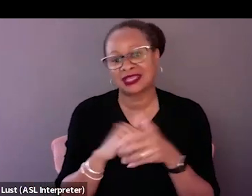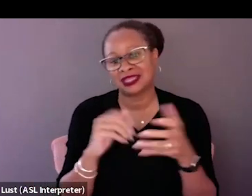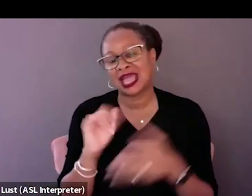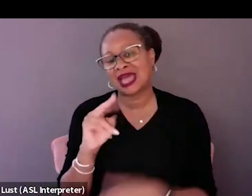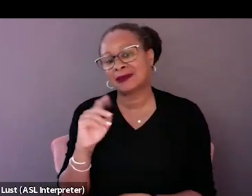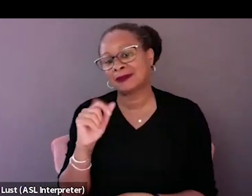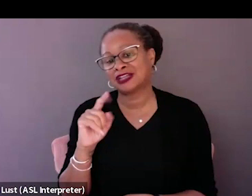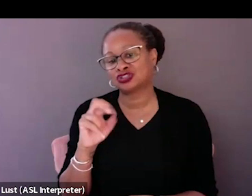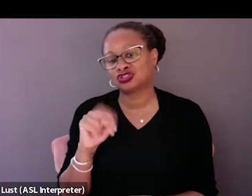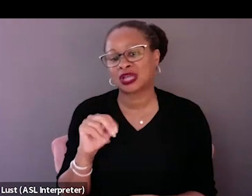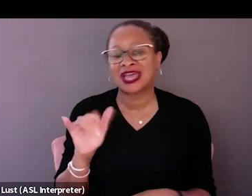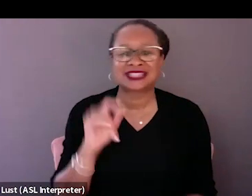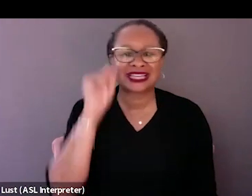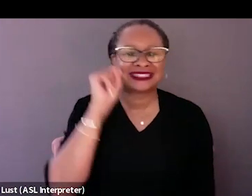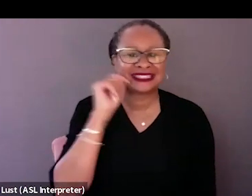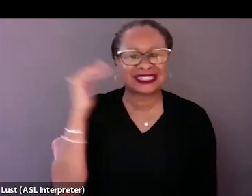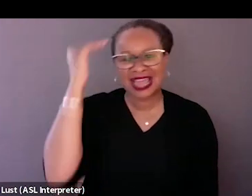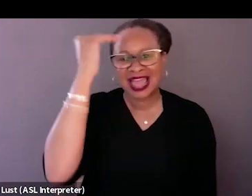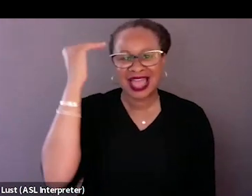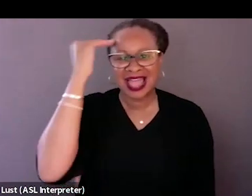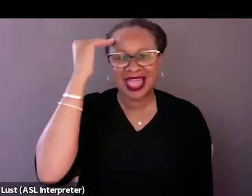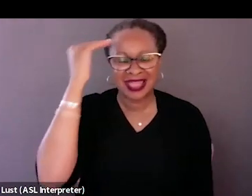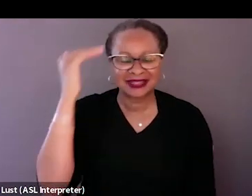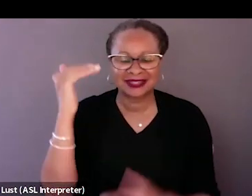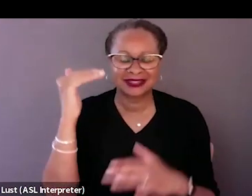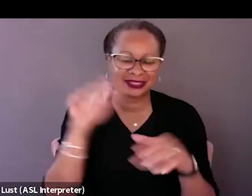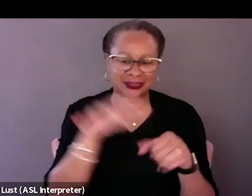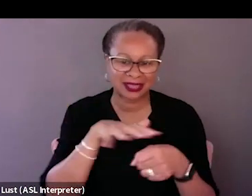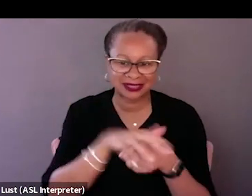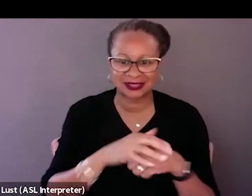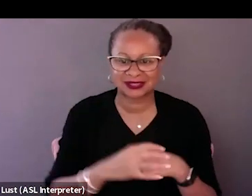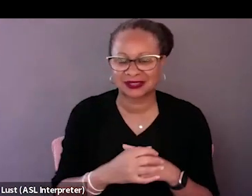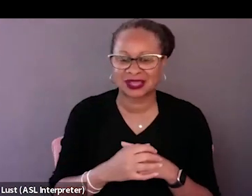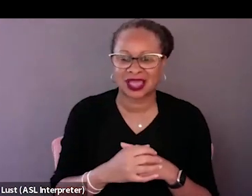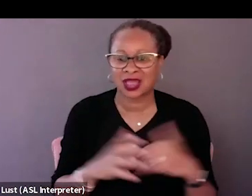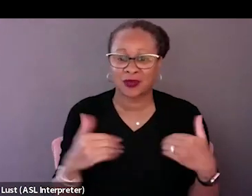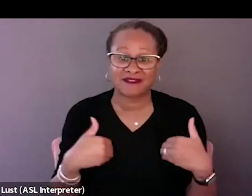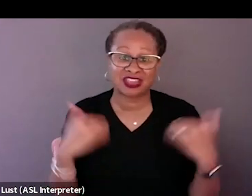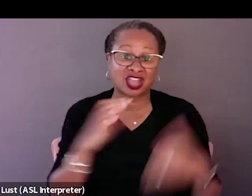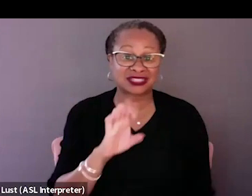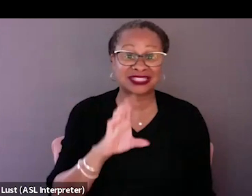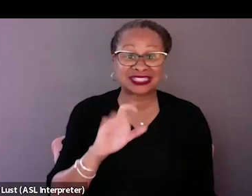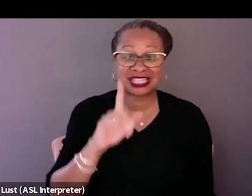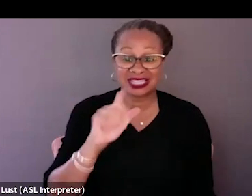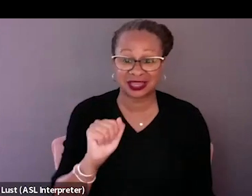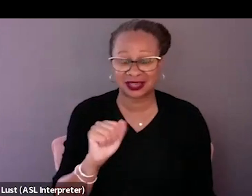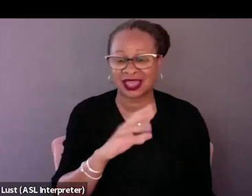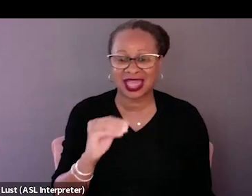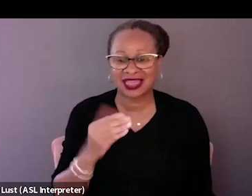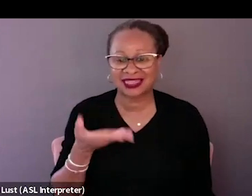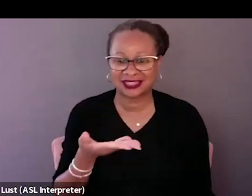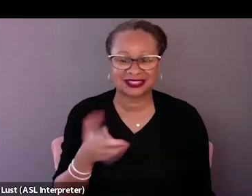a kind of teen headspace. We talked about this a lot, as there being a kind of, there's a young Cecilia, and this is